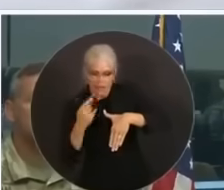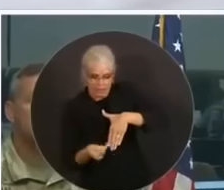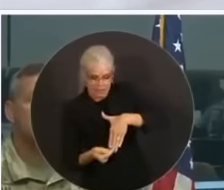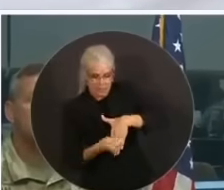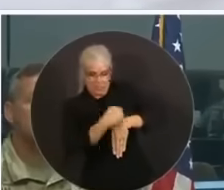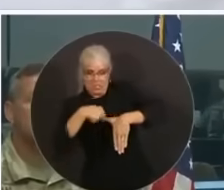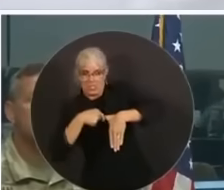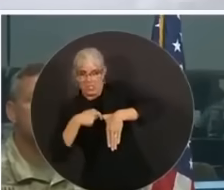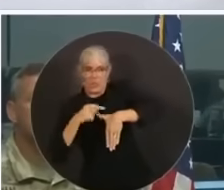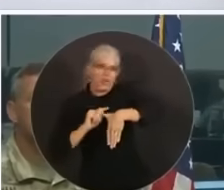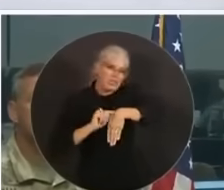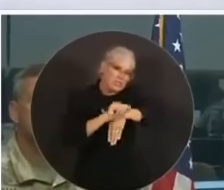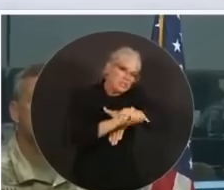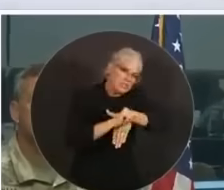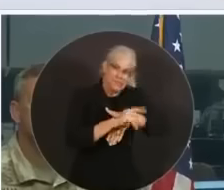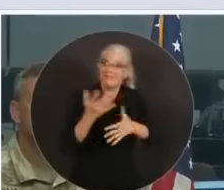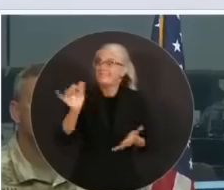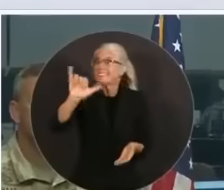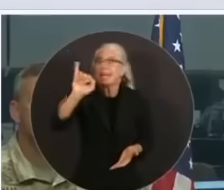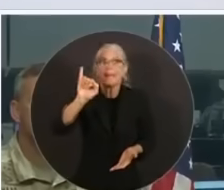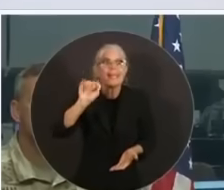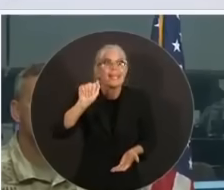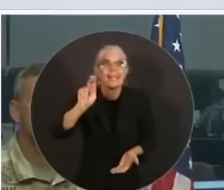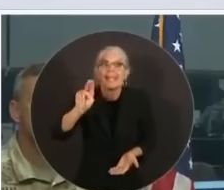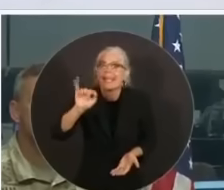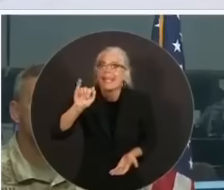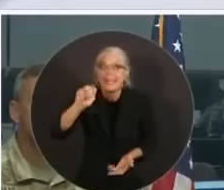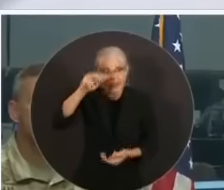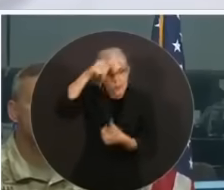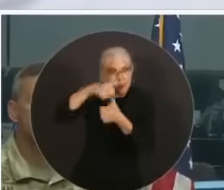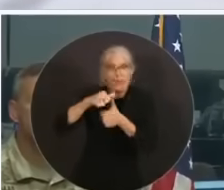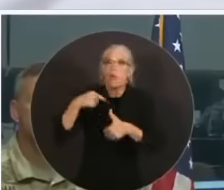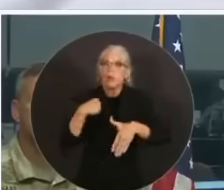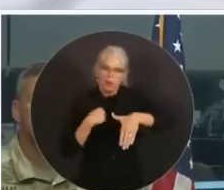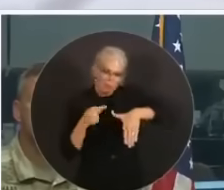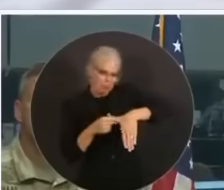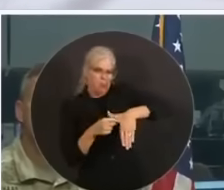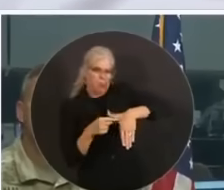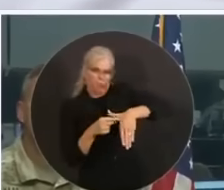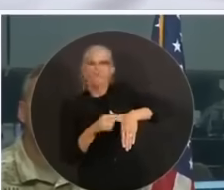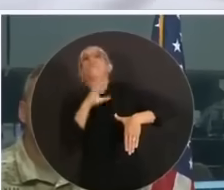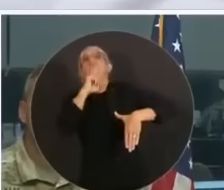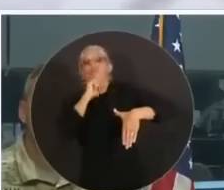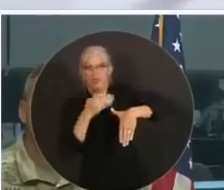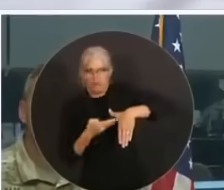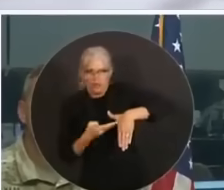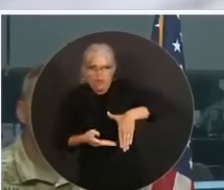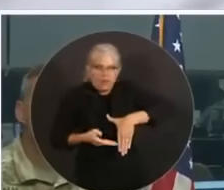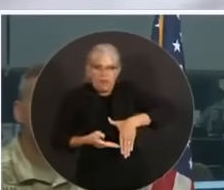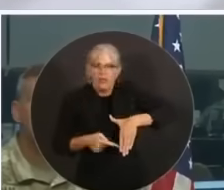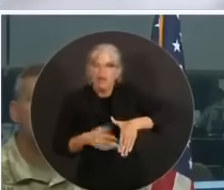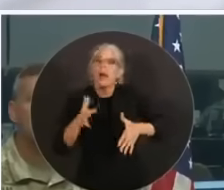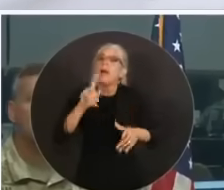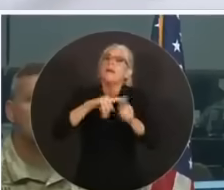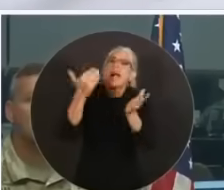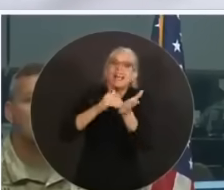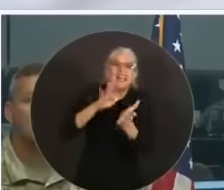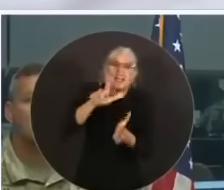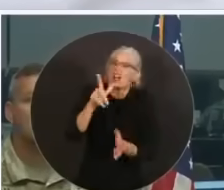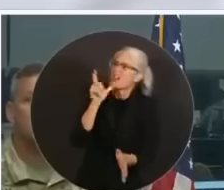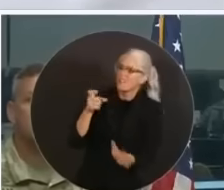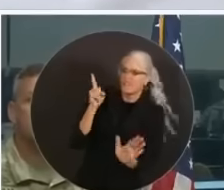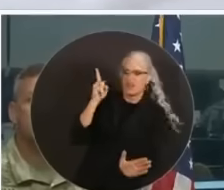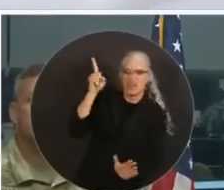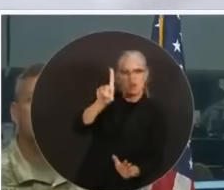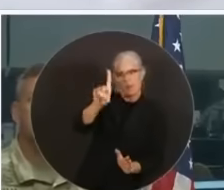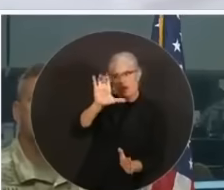saw that with Hurricane Ian, so just be mindful of that. But again, you don't have to go hundreds of miles. That is not required.